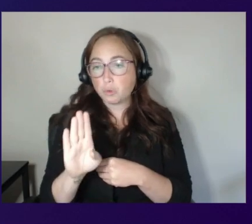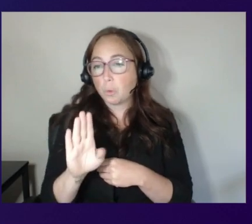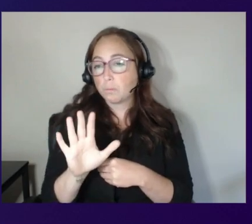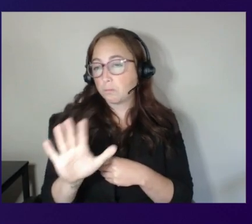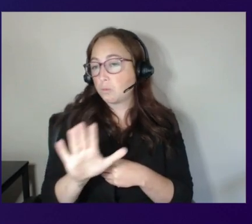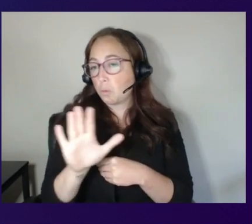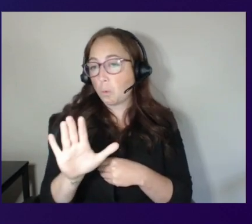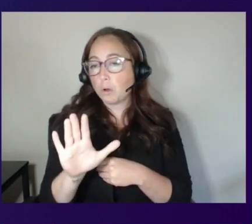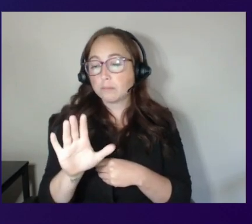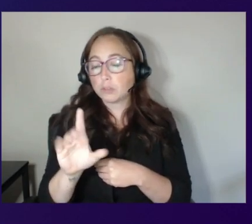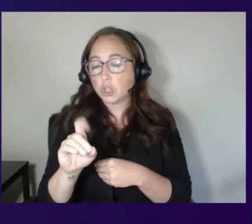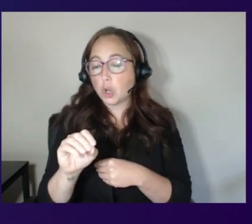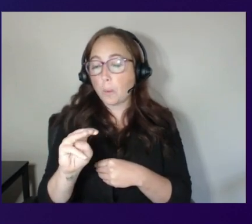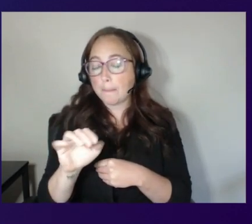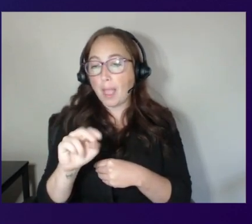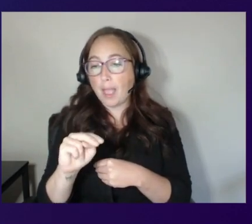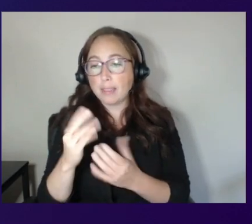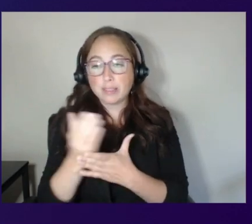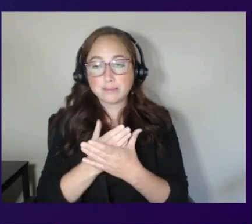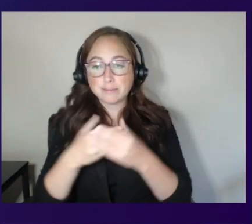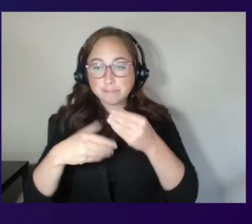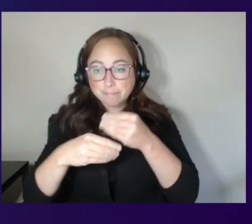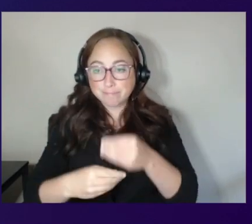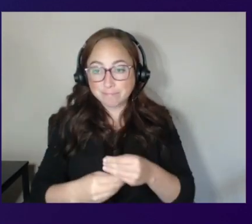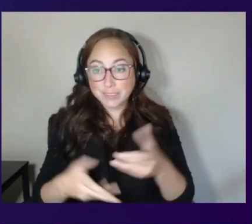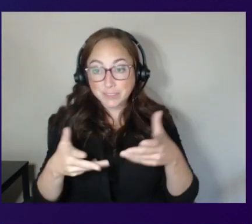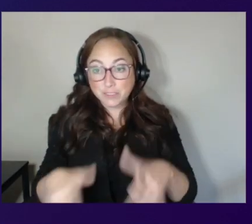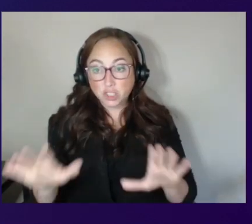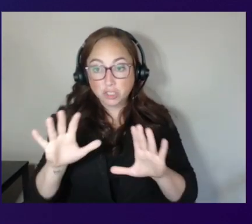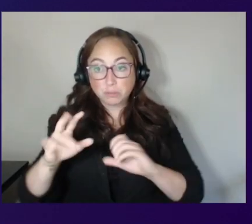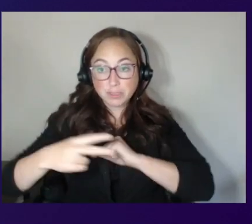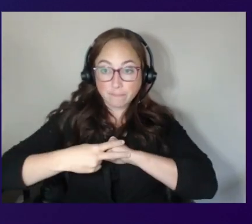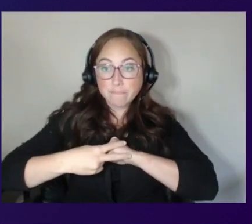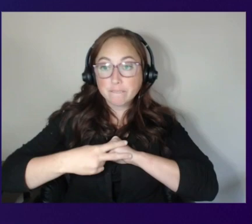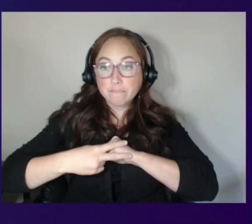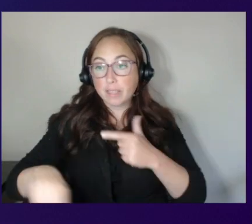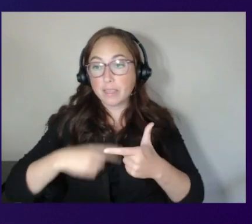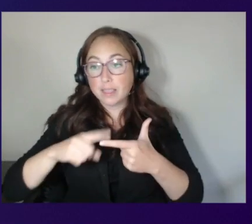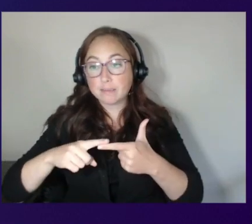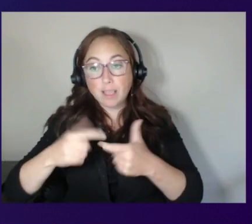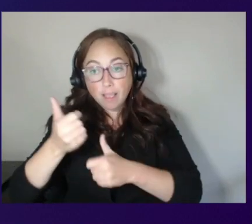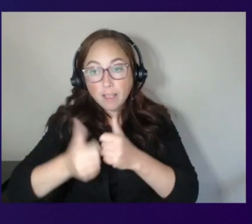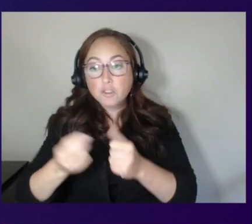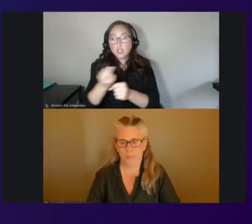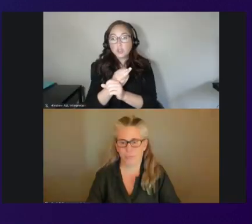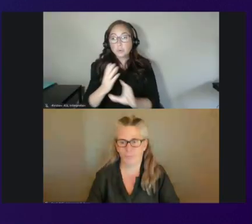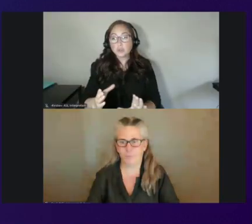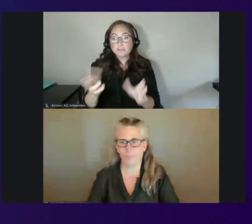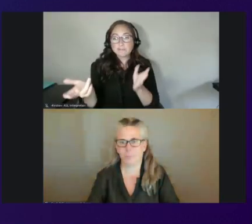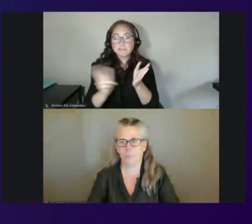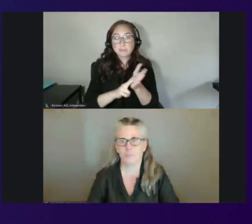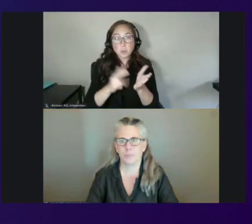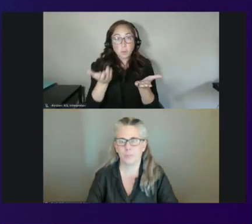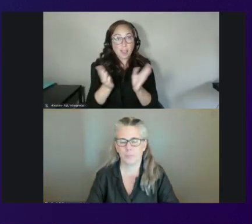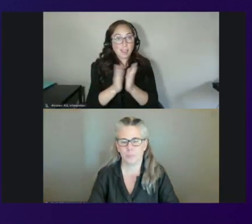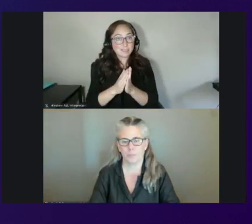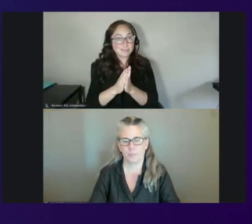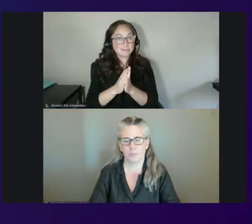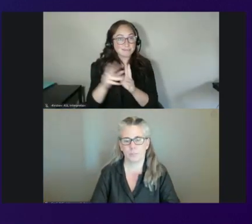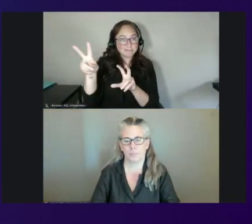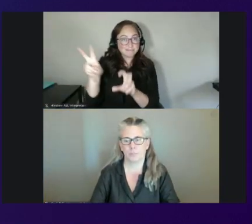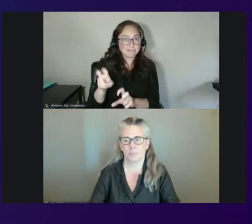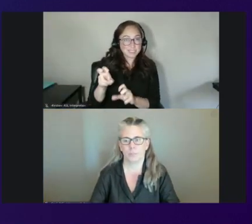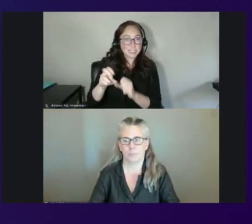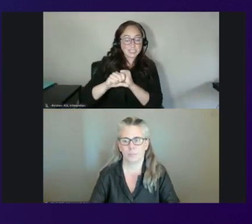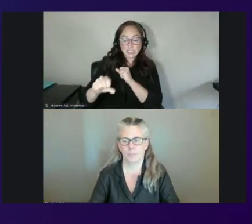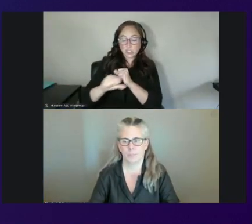list. That's it. Once you do that, you save the page, and then every user that signs in will be asked to go and grab the extension. Users can choose